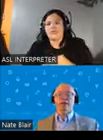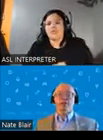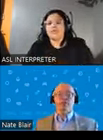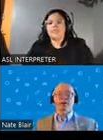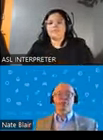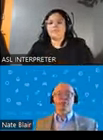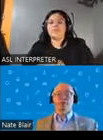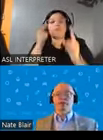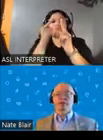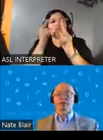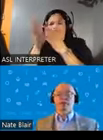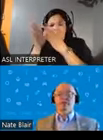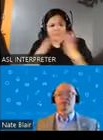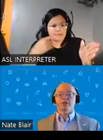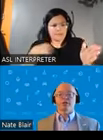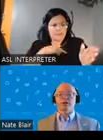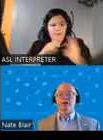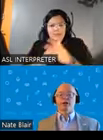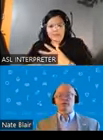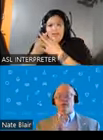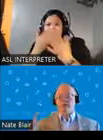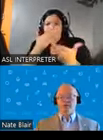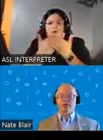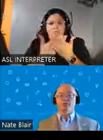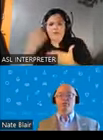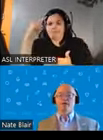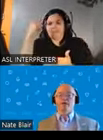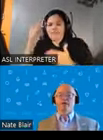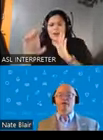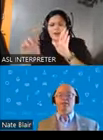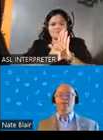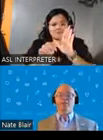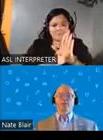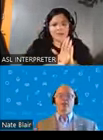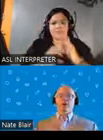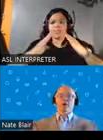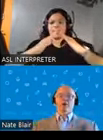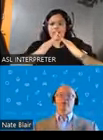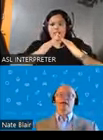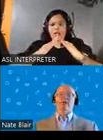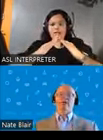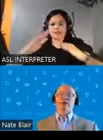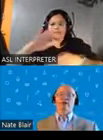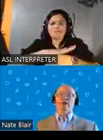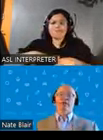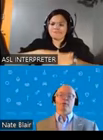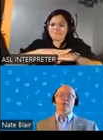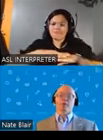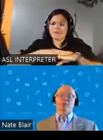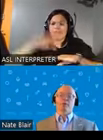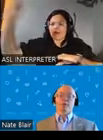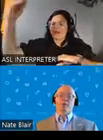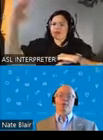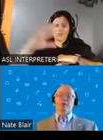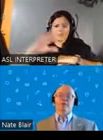such as rooftop solar and energy storage. And we'll talk more about that in a minute, but we are also layering on there, as